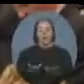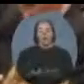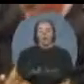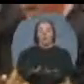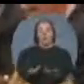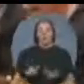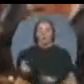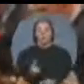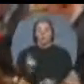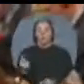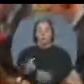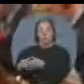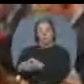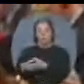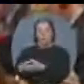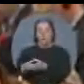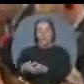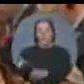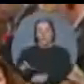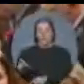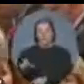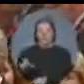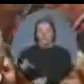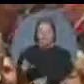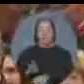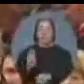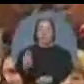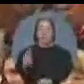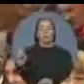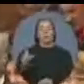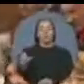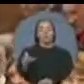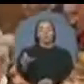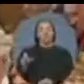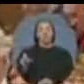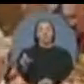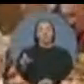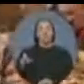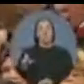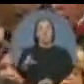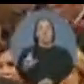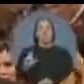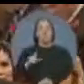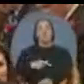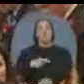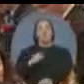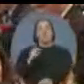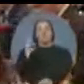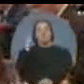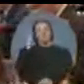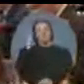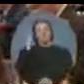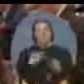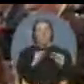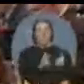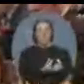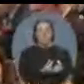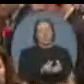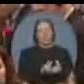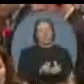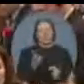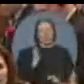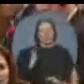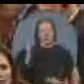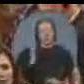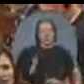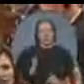want to stay isolated alone. The Bloc Québécois is a political party that